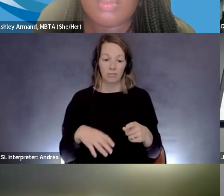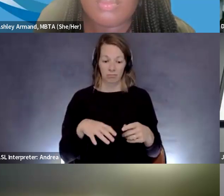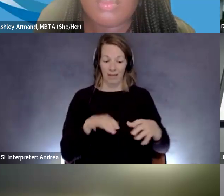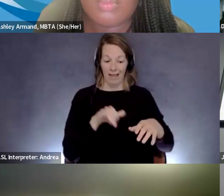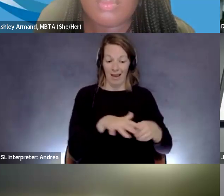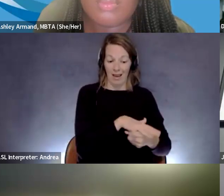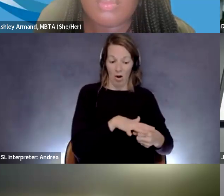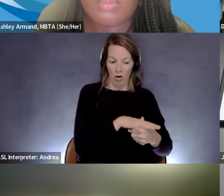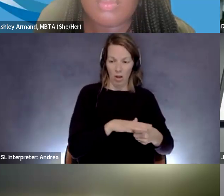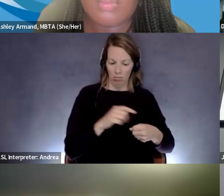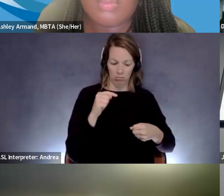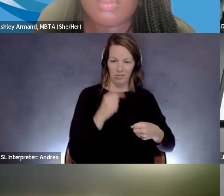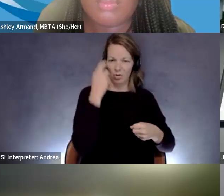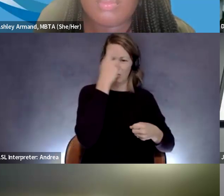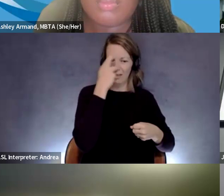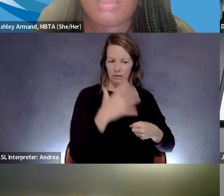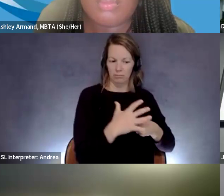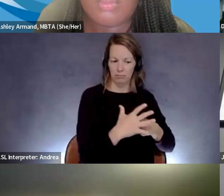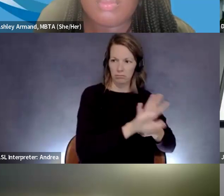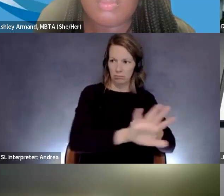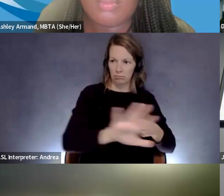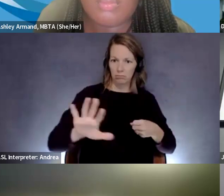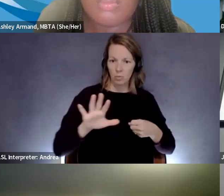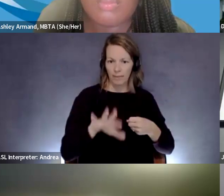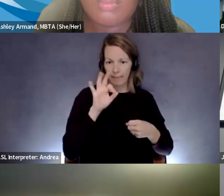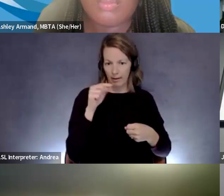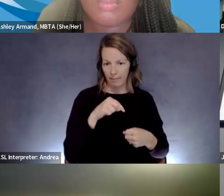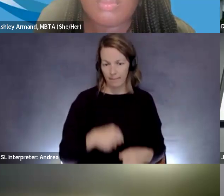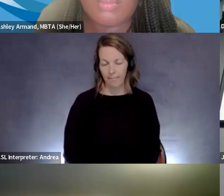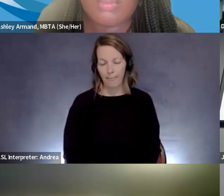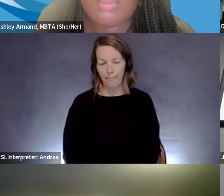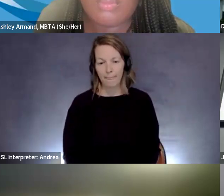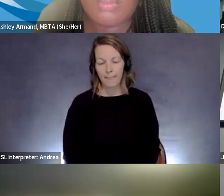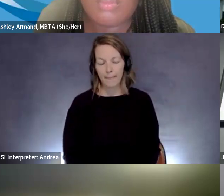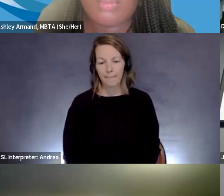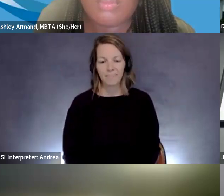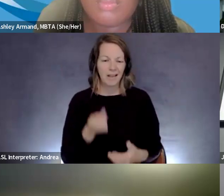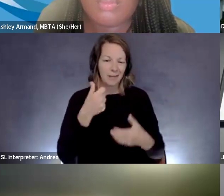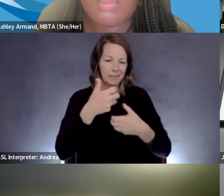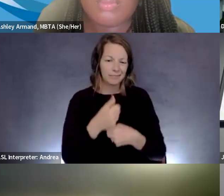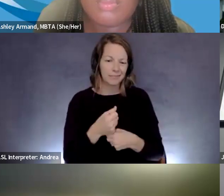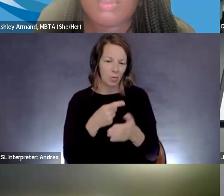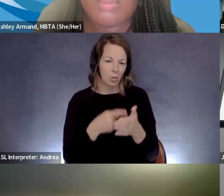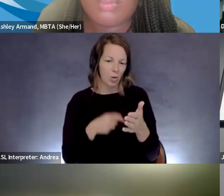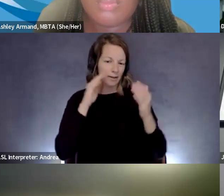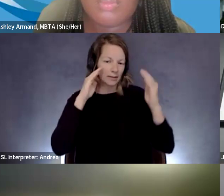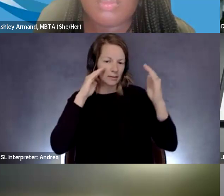was a big part of why we chose that there. So I think that's a little bit about kind of what you could expect outside of kind of